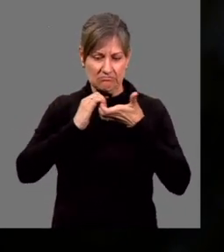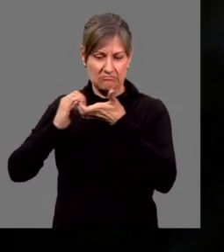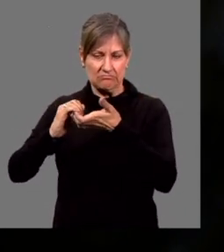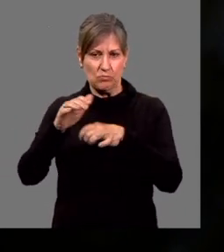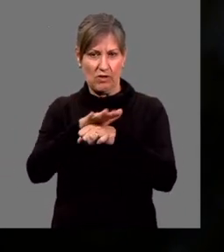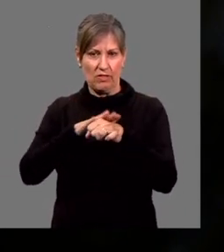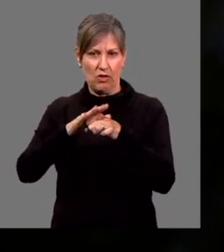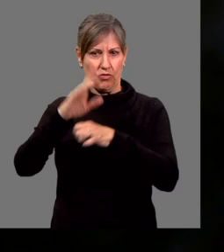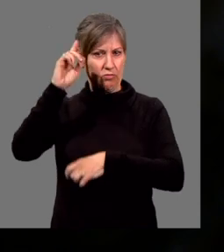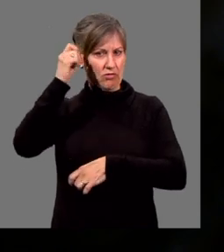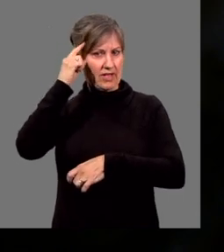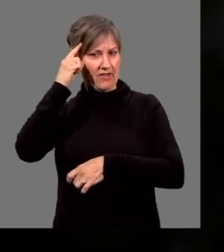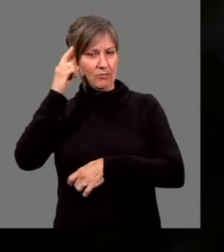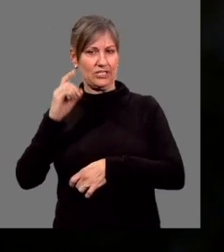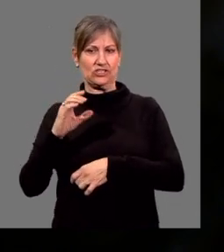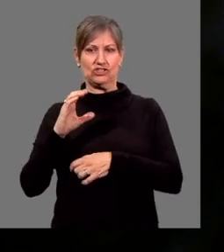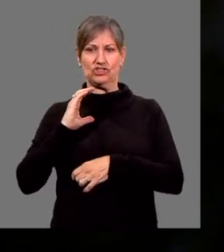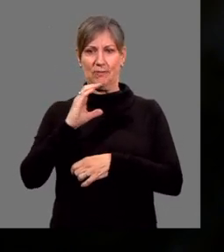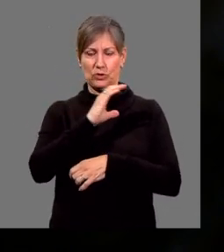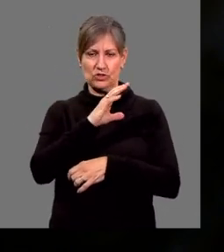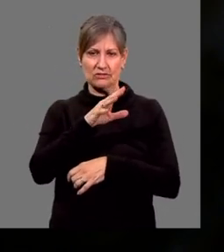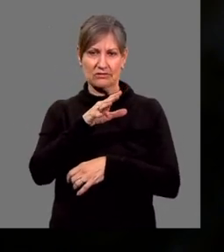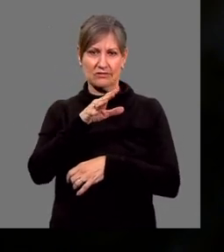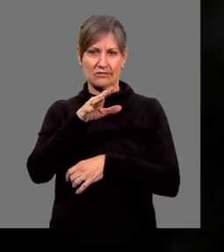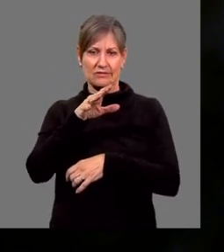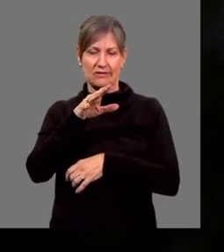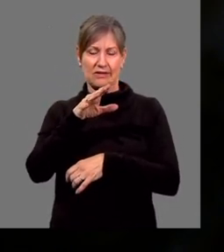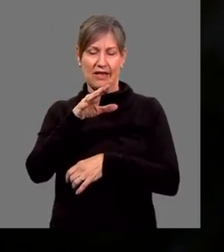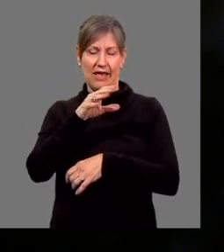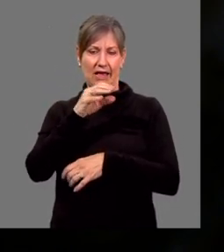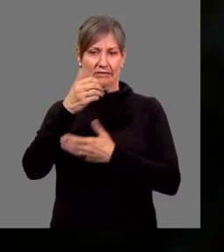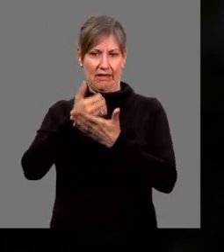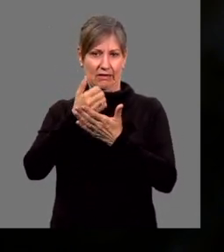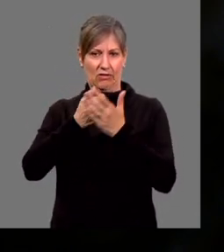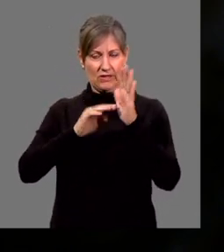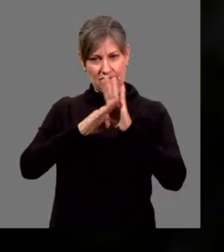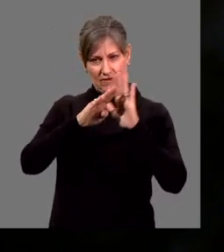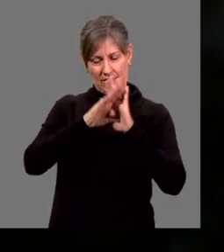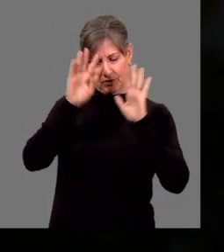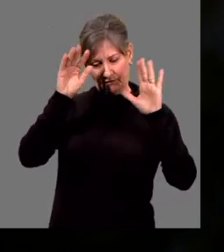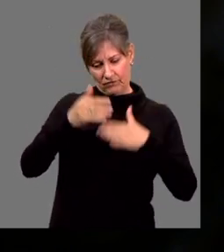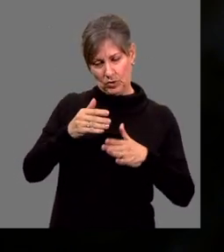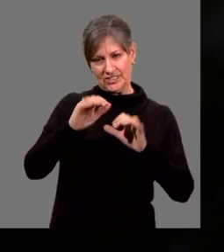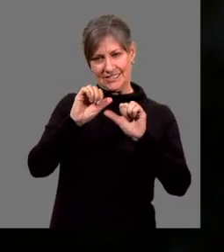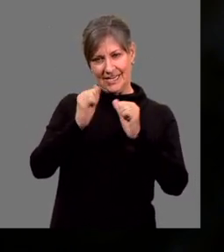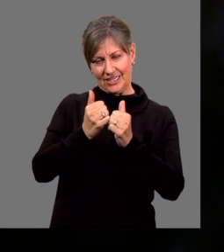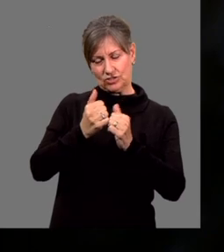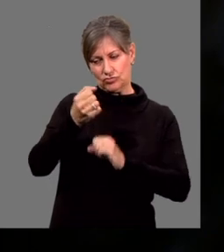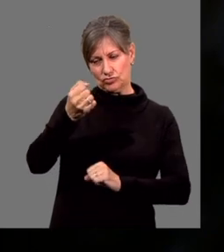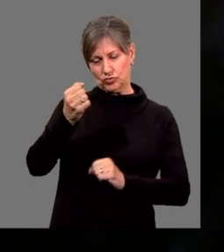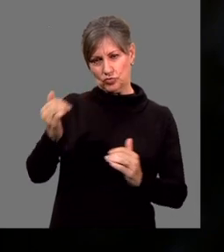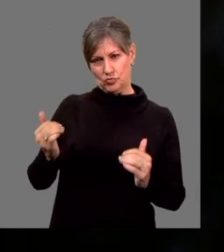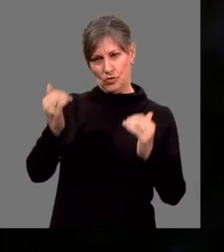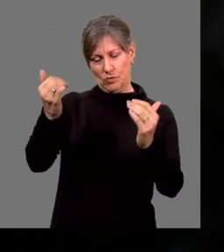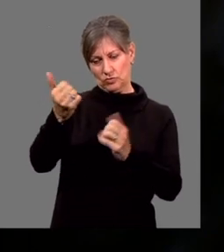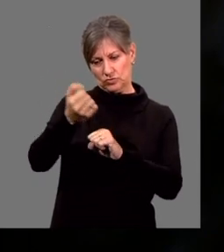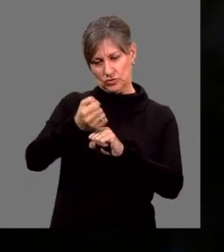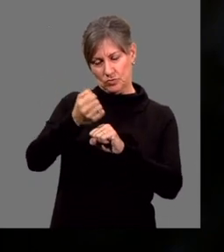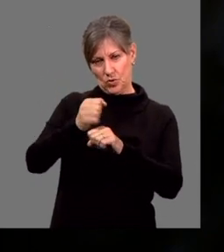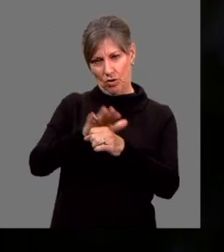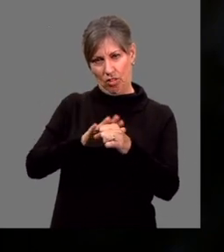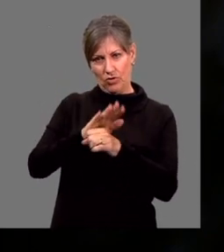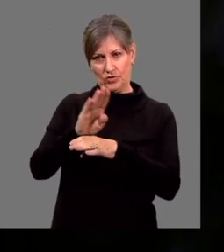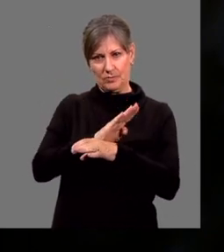amongst local government chambers of commerce and economic development-focused agencies to promote and support